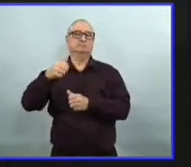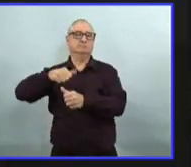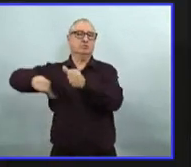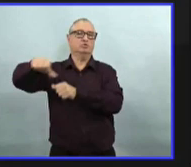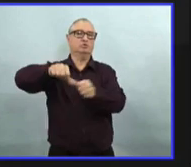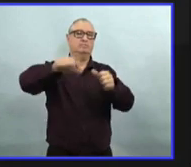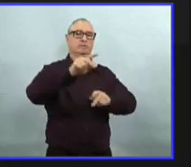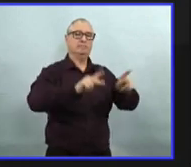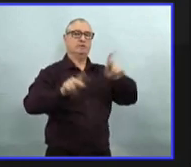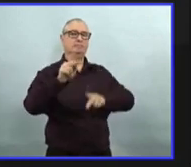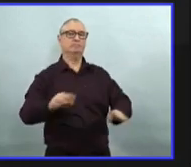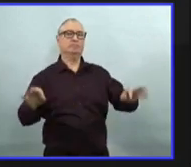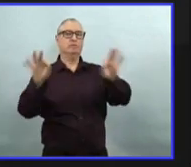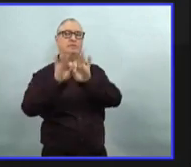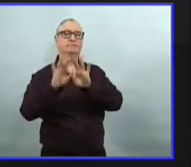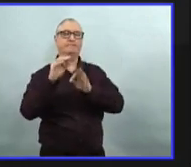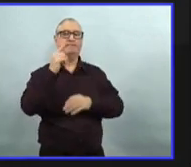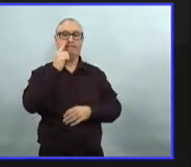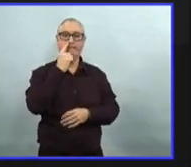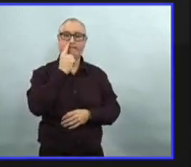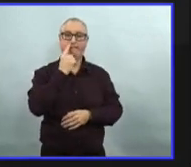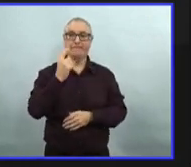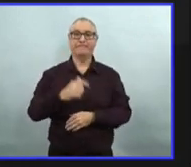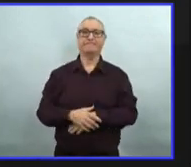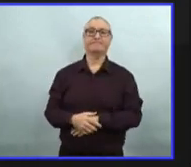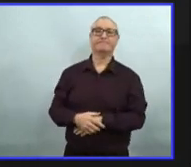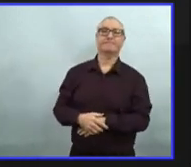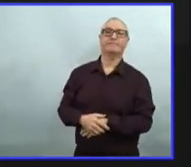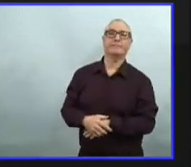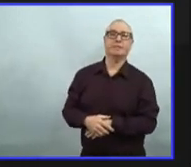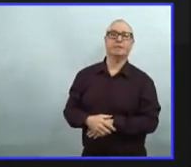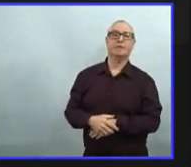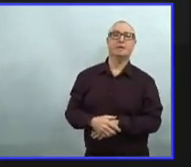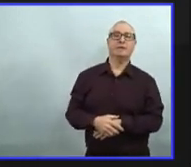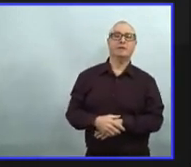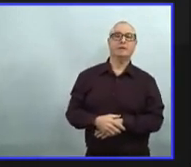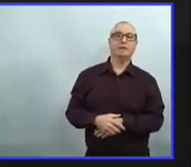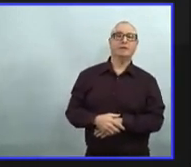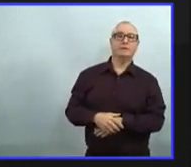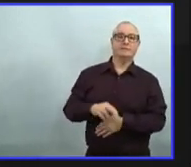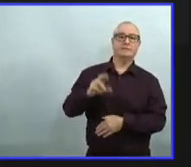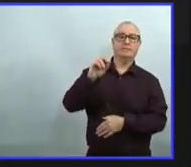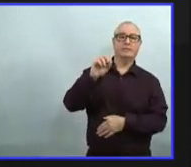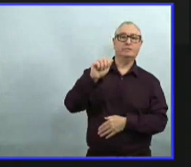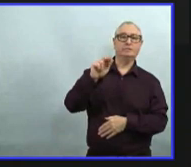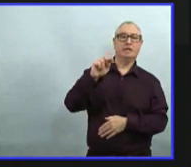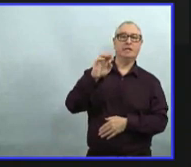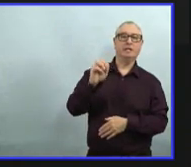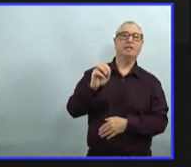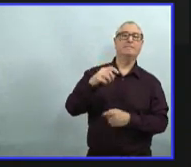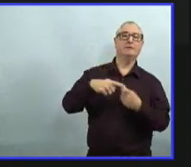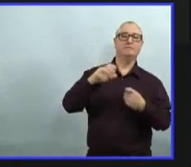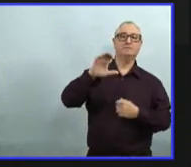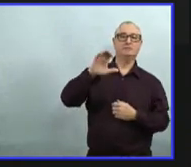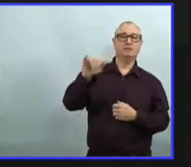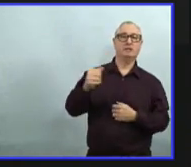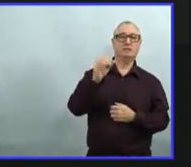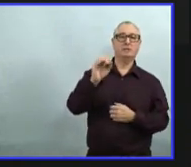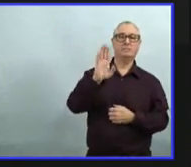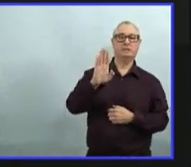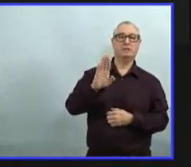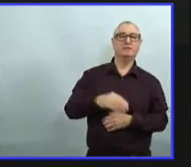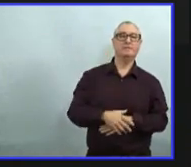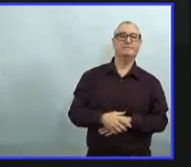Hi, Rosanna here with CJOB again. With the high number of breakthrough cases, are you considering changing the definition of fully vaccinated anytime